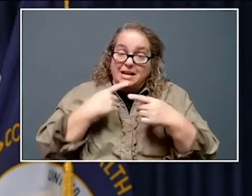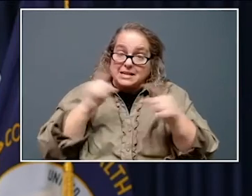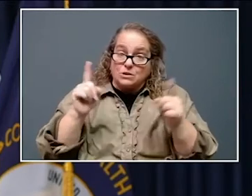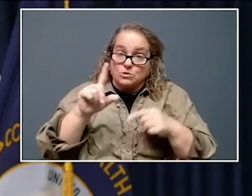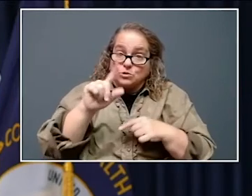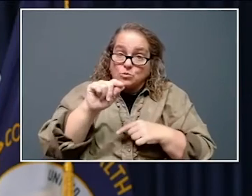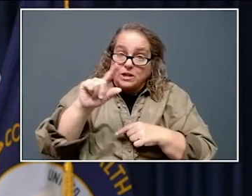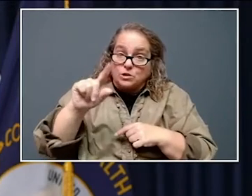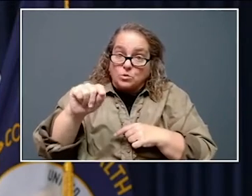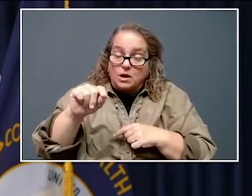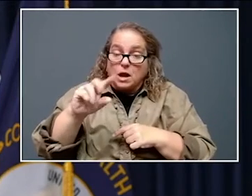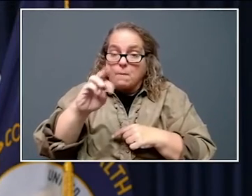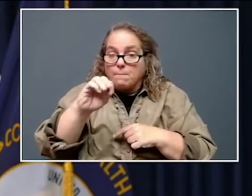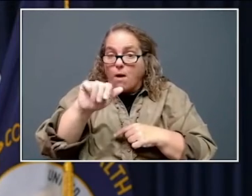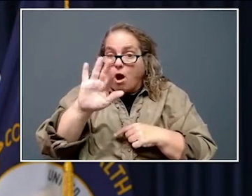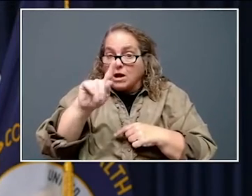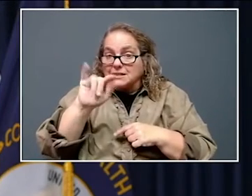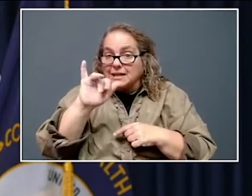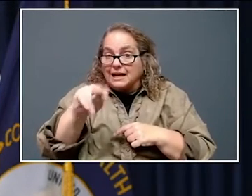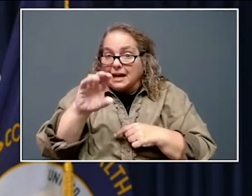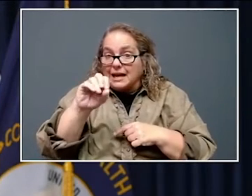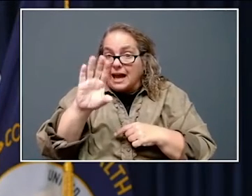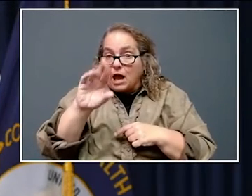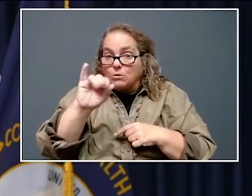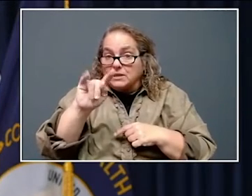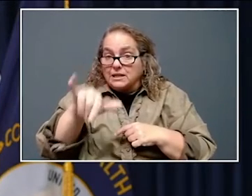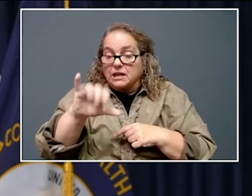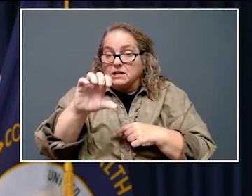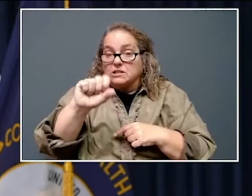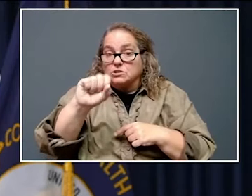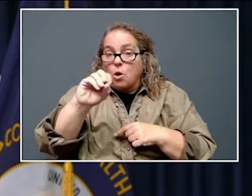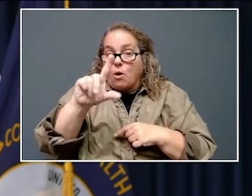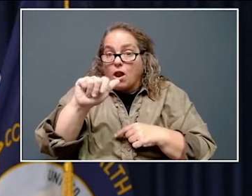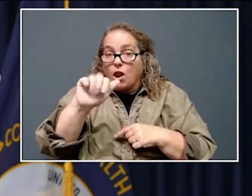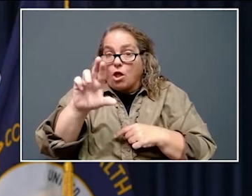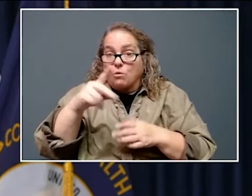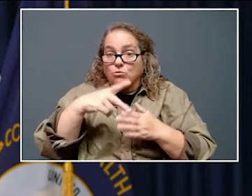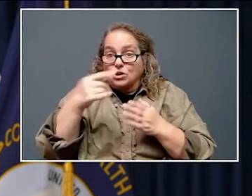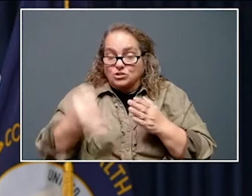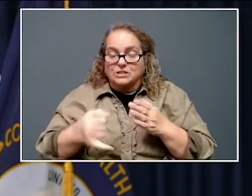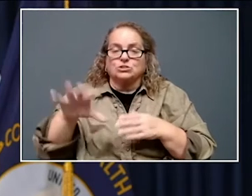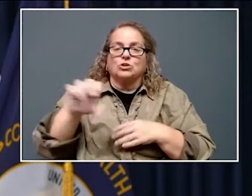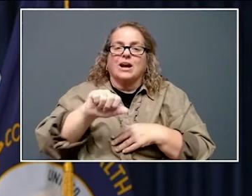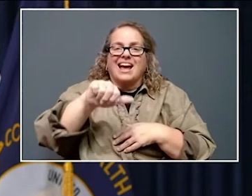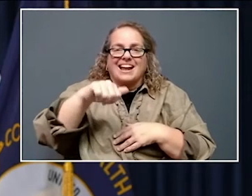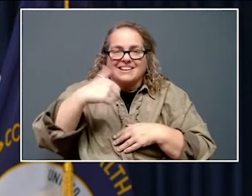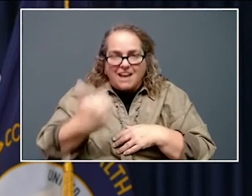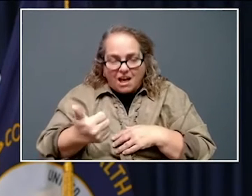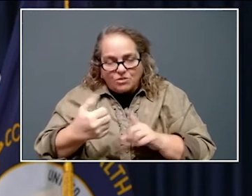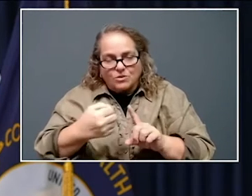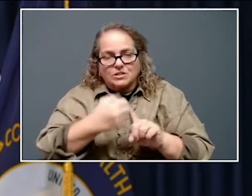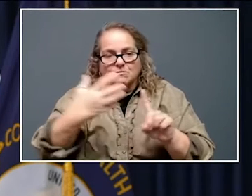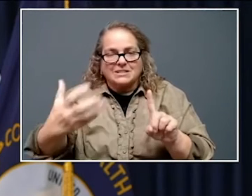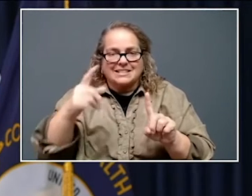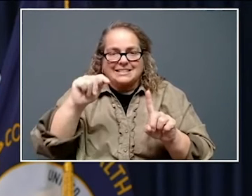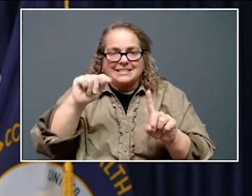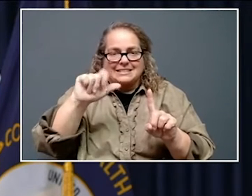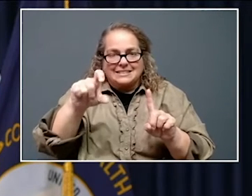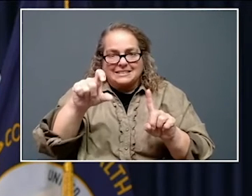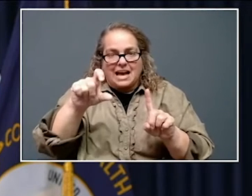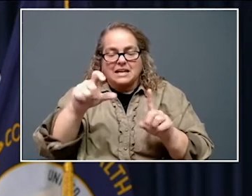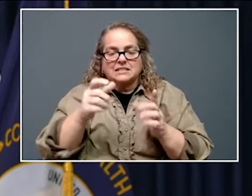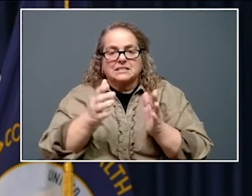The Martin County Solar Project took another step forward today with approval of state tax incentives to assist with the construction